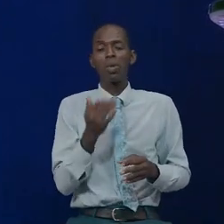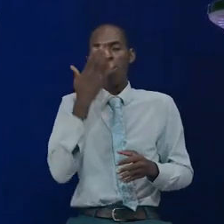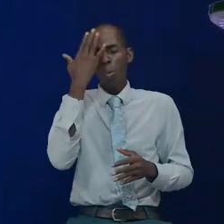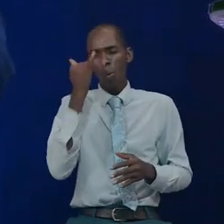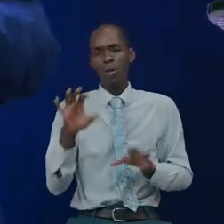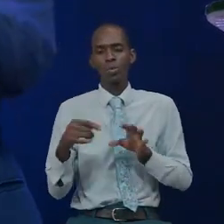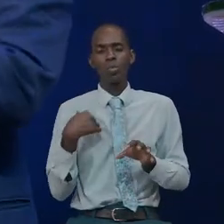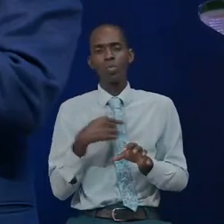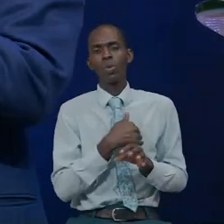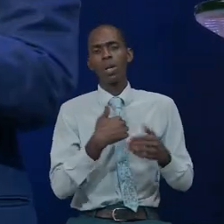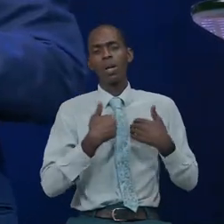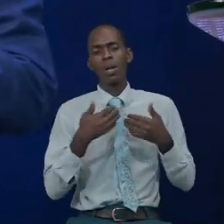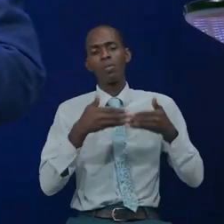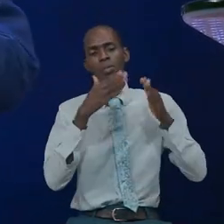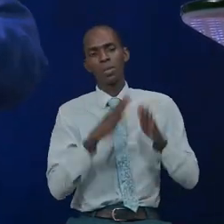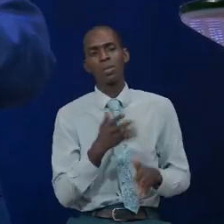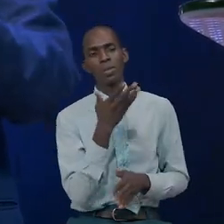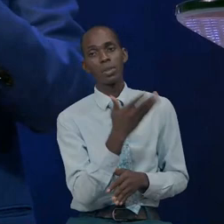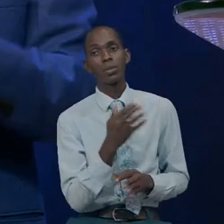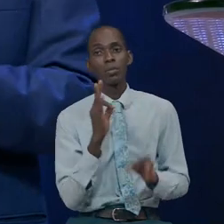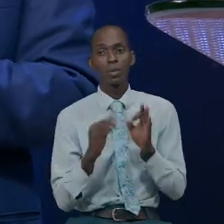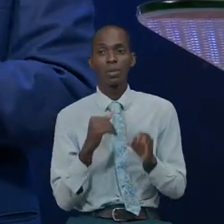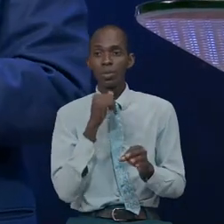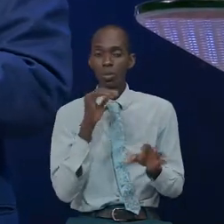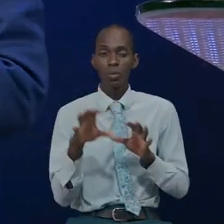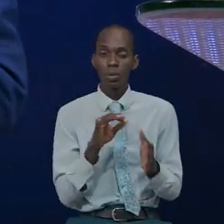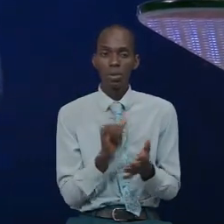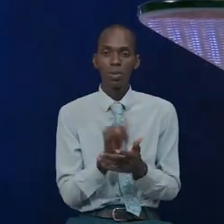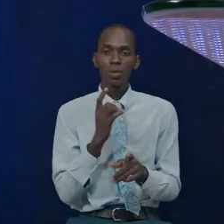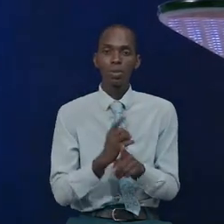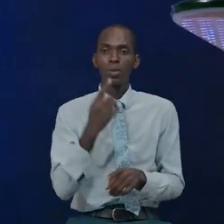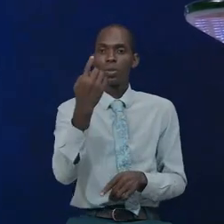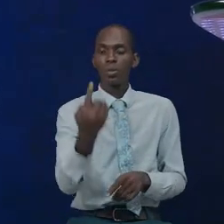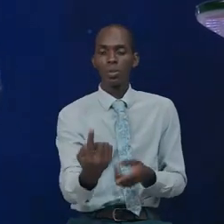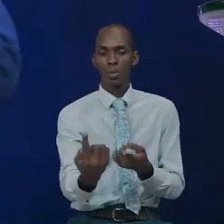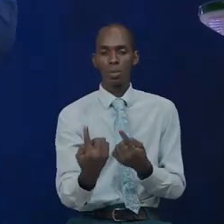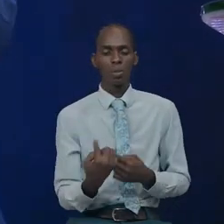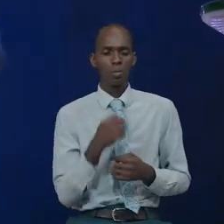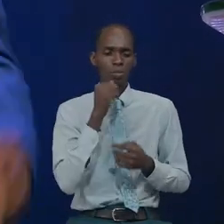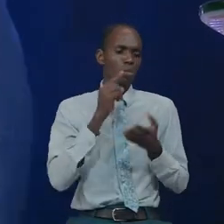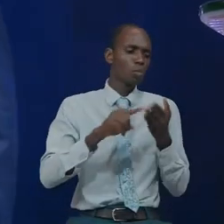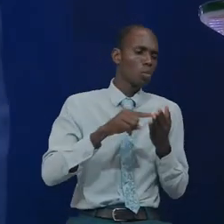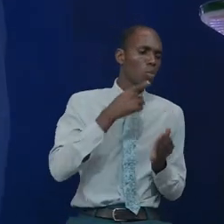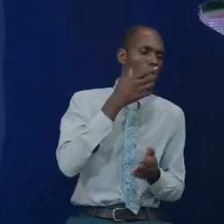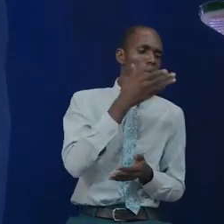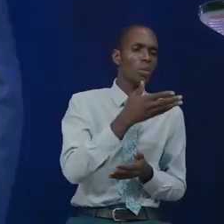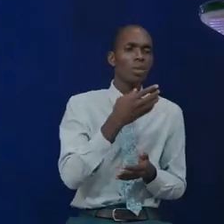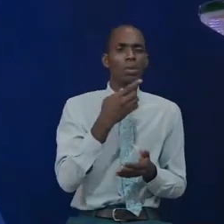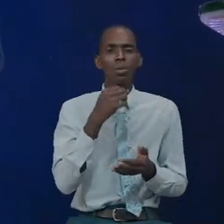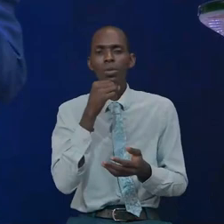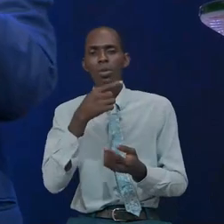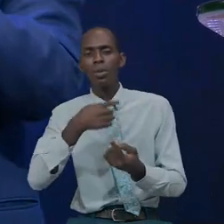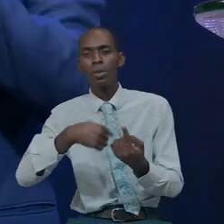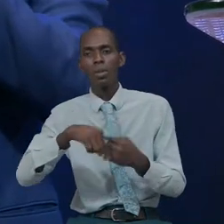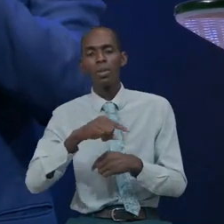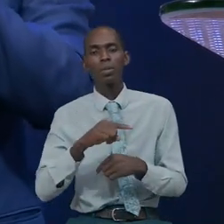leaders there, if we're not doing that, if you only come by yourself, you don't check up who is there, who is not there,